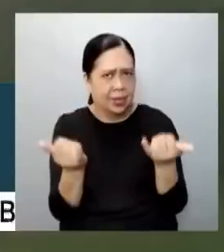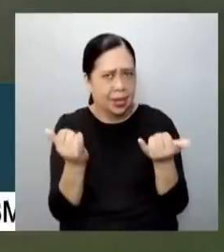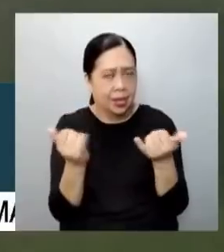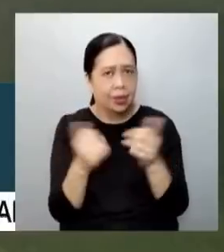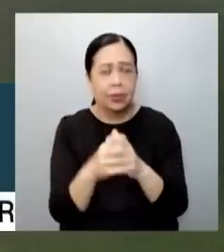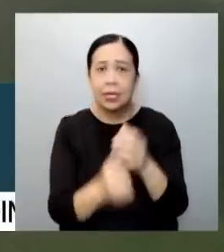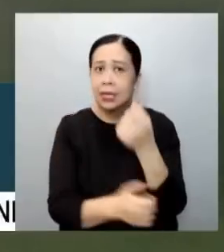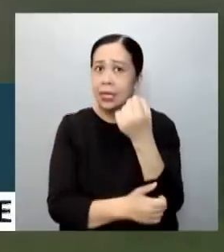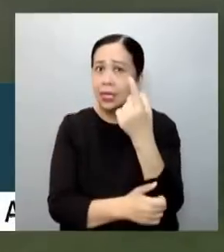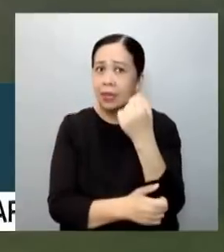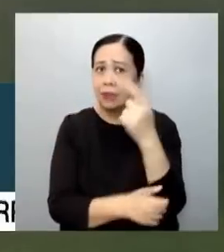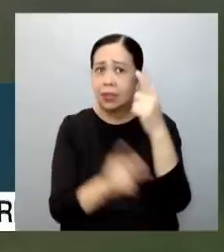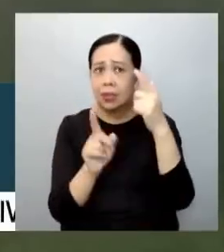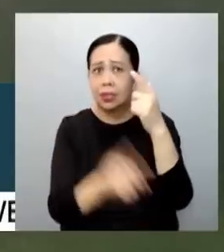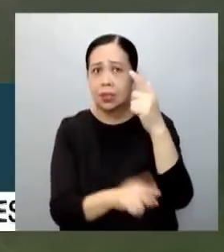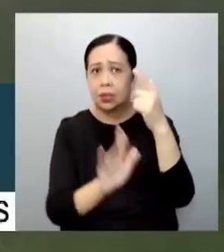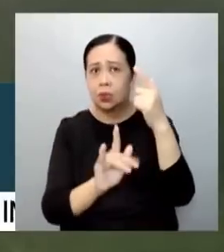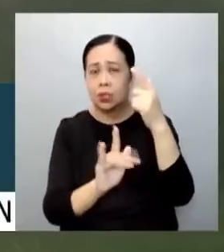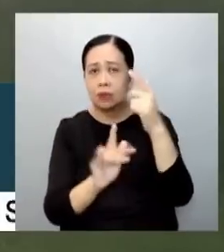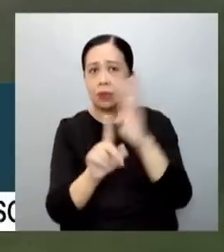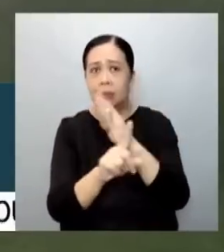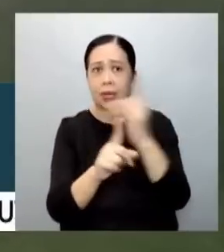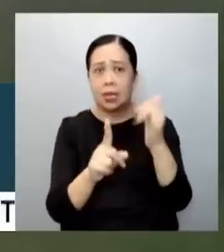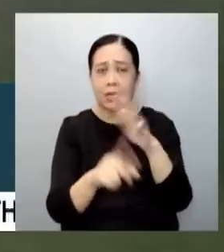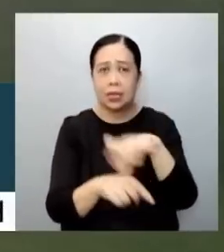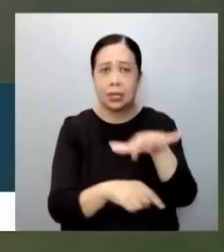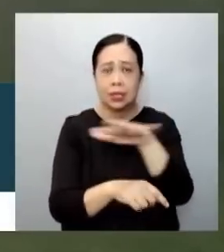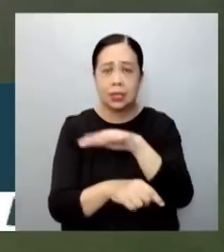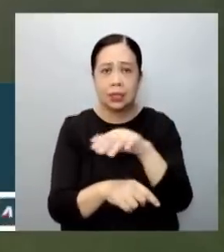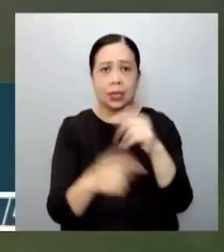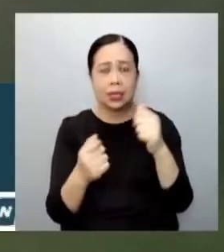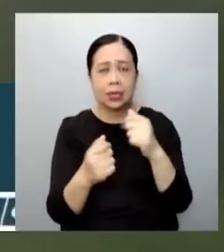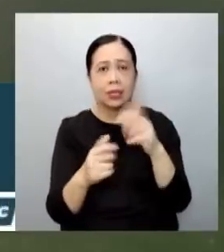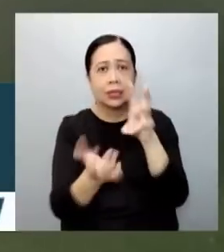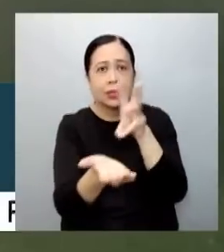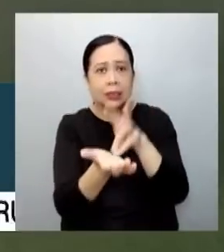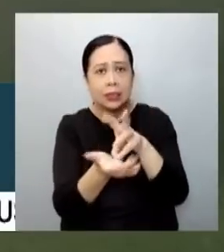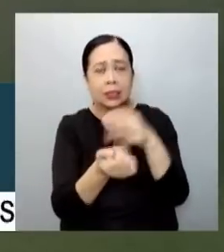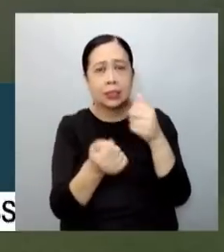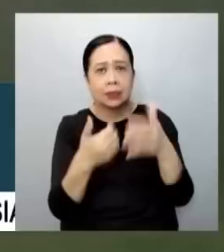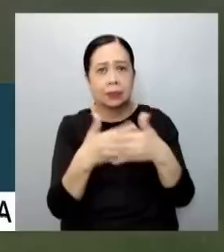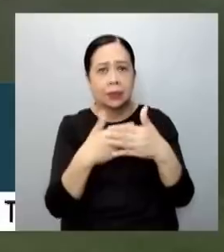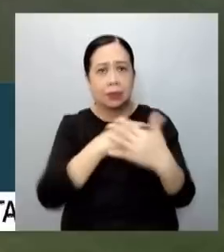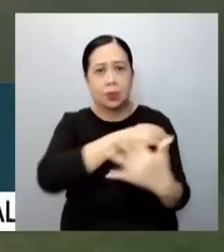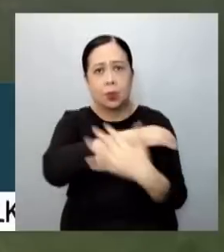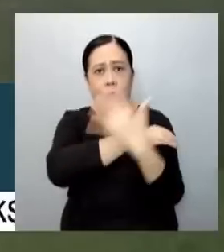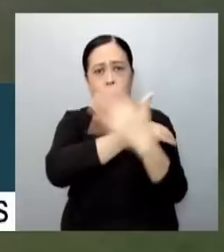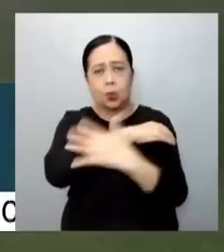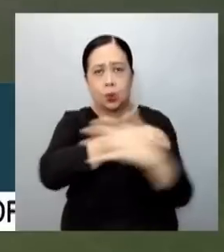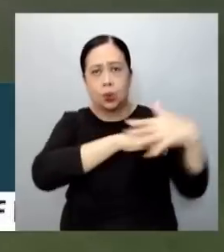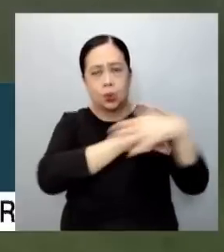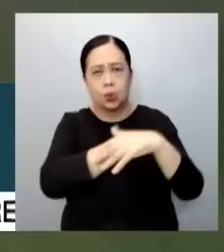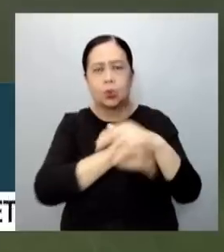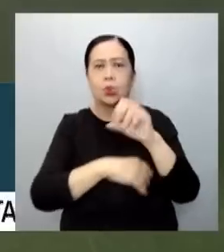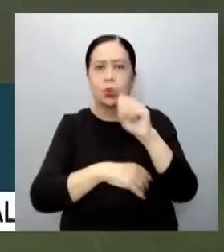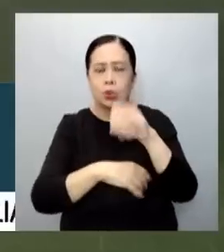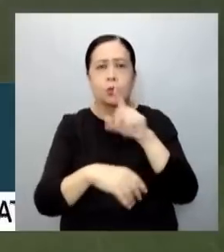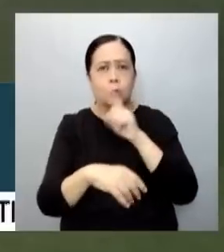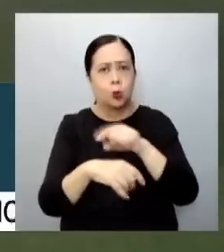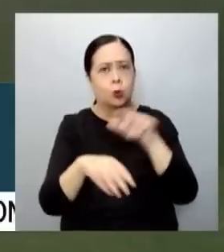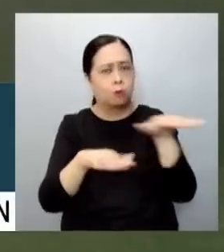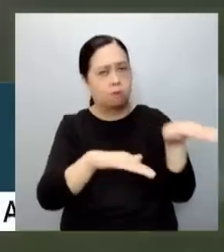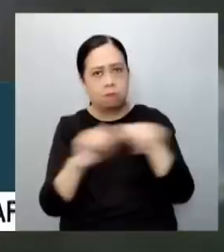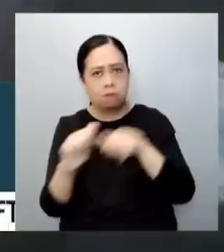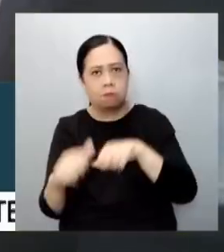the 25 barangays or villages in Gonzaga are situated along the coast, which is why preemptive evacuation will be done